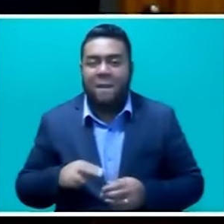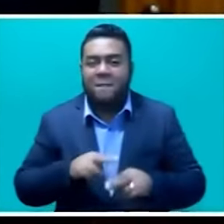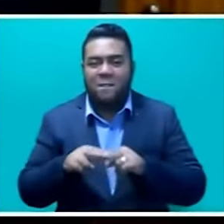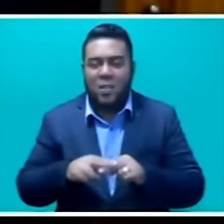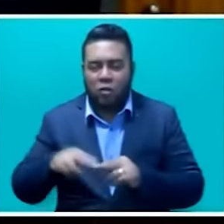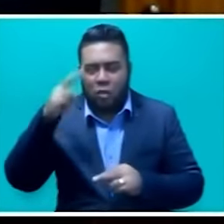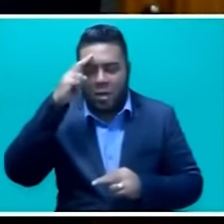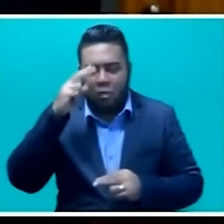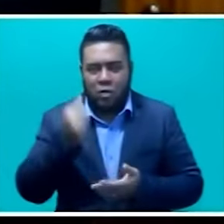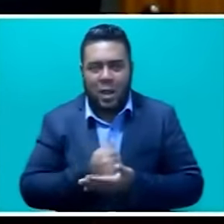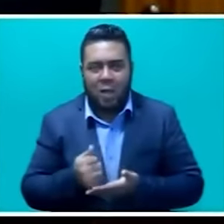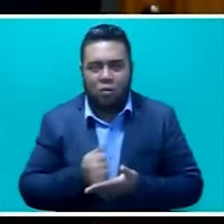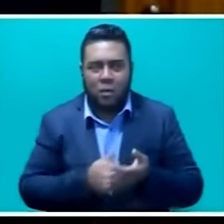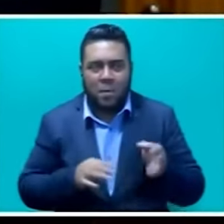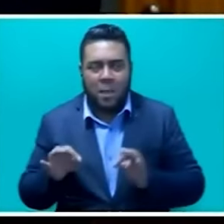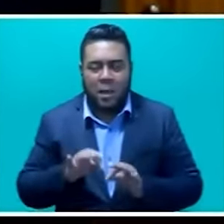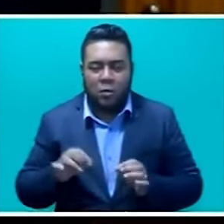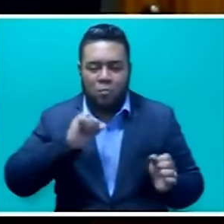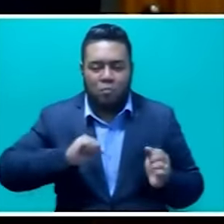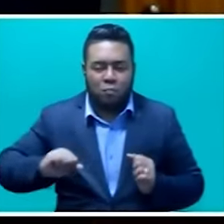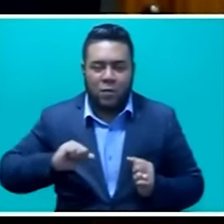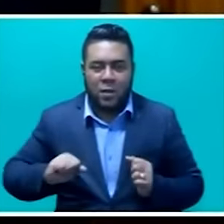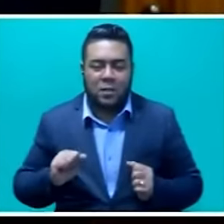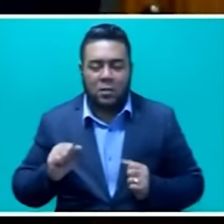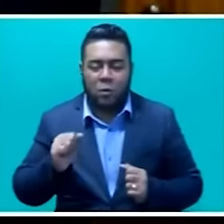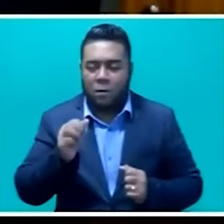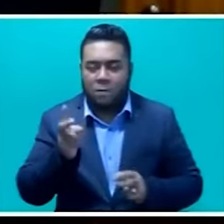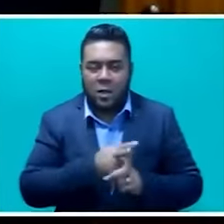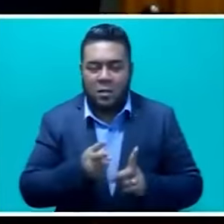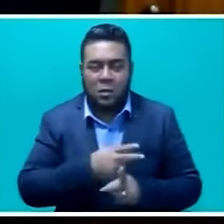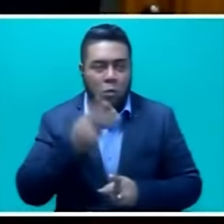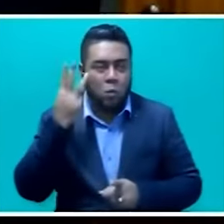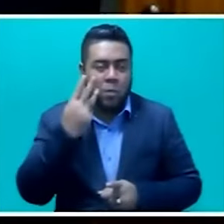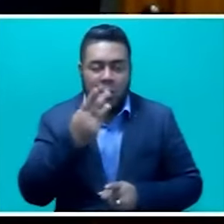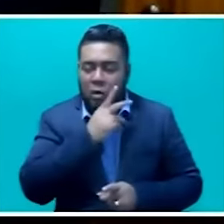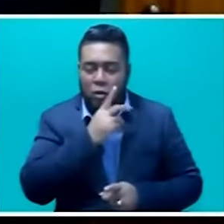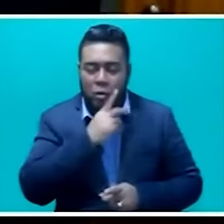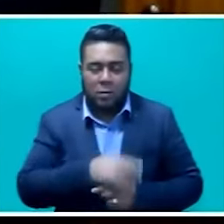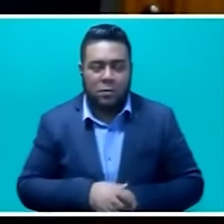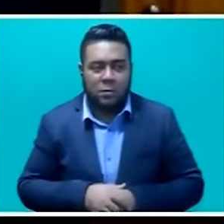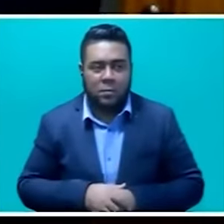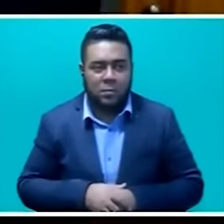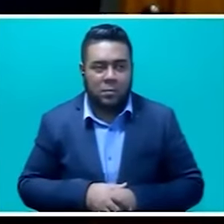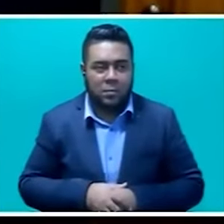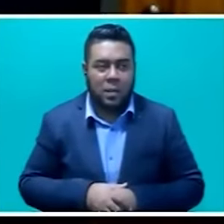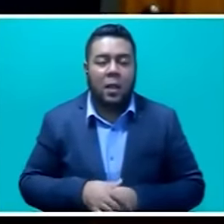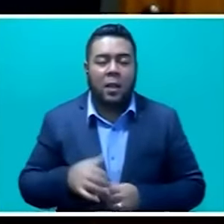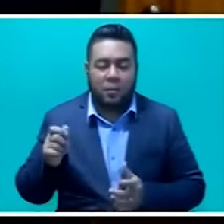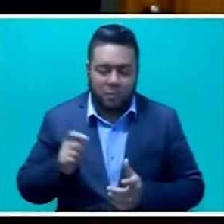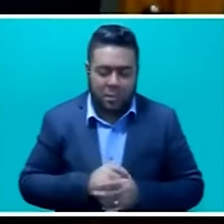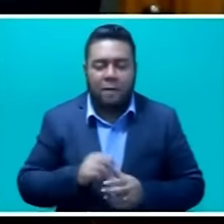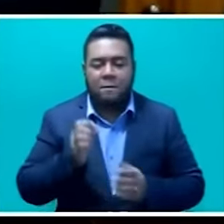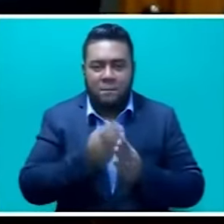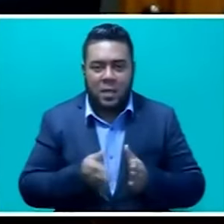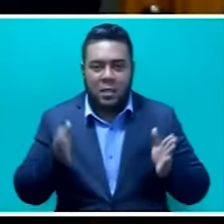National Action Plan to Prevent Violence Against All Women and Girls 2023 to 2028, and of course the phase two